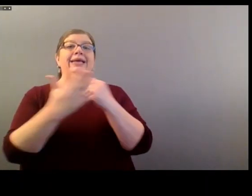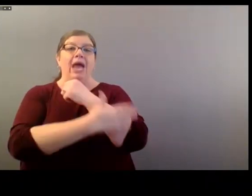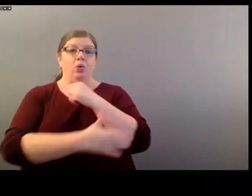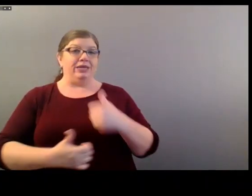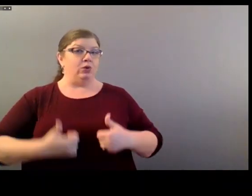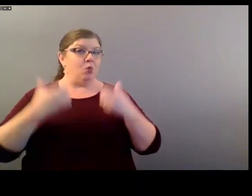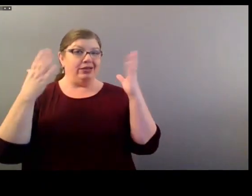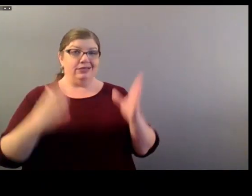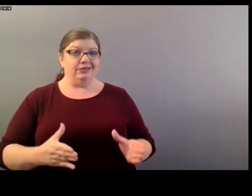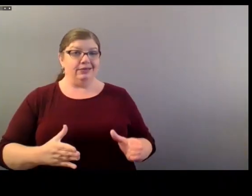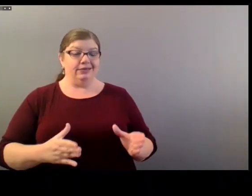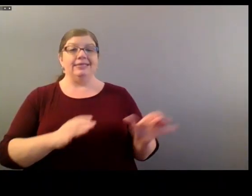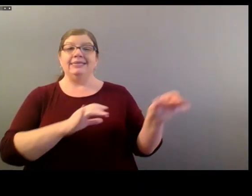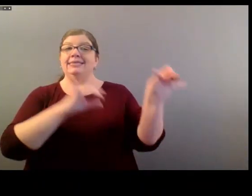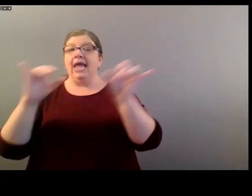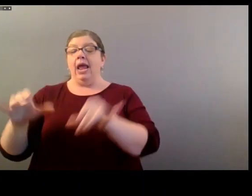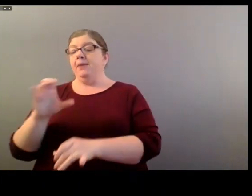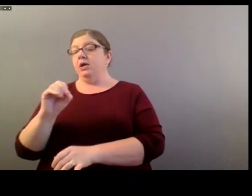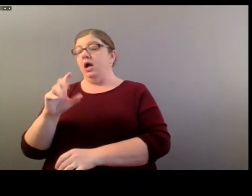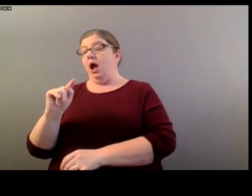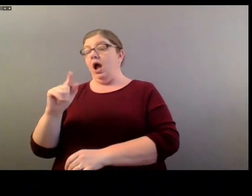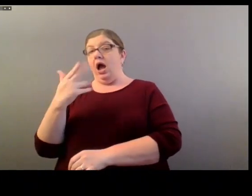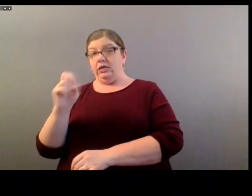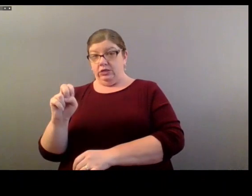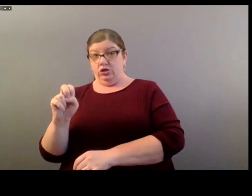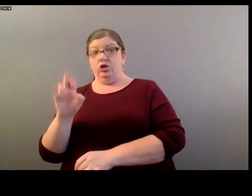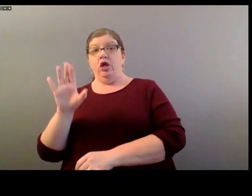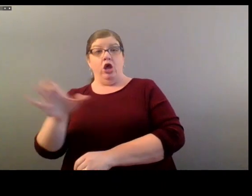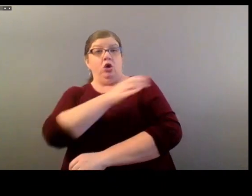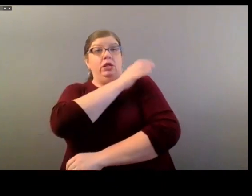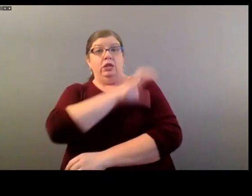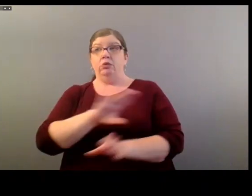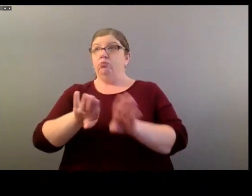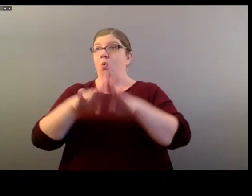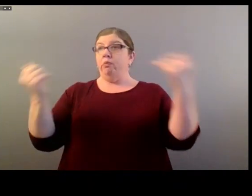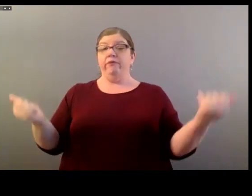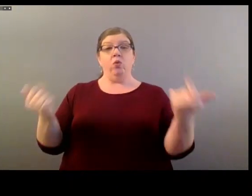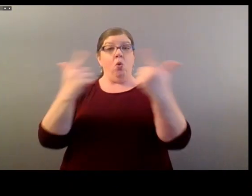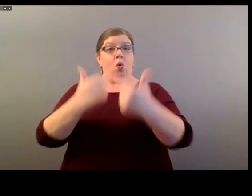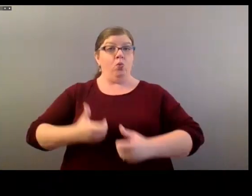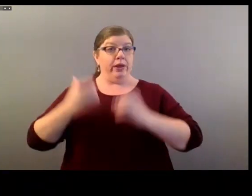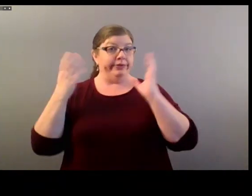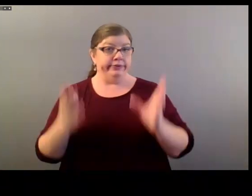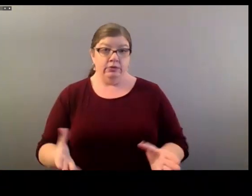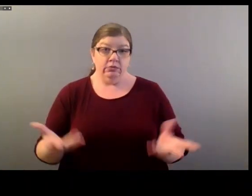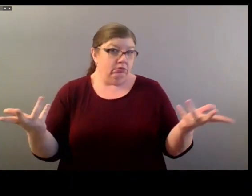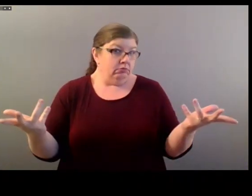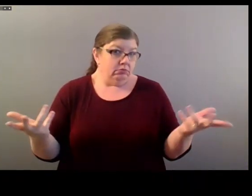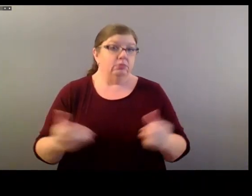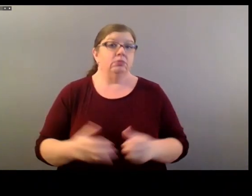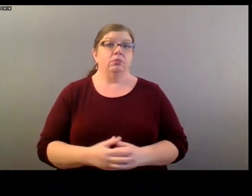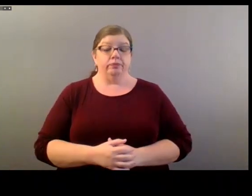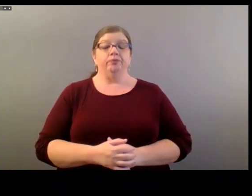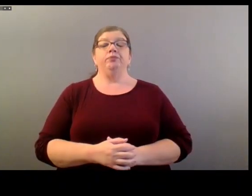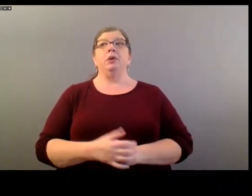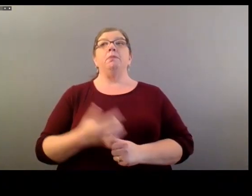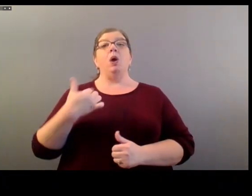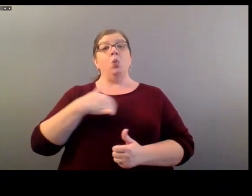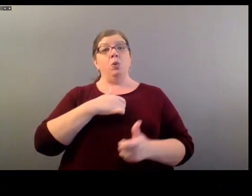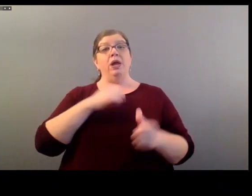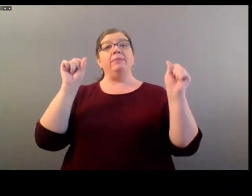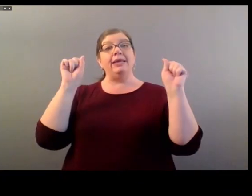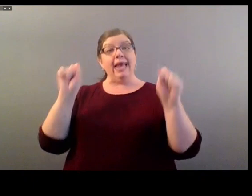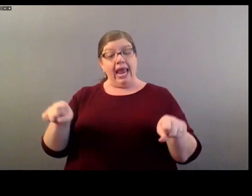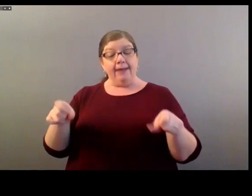as cottage clinics are available to all county residents. What we have been able to